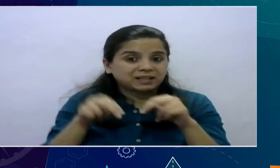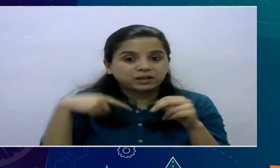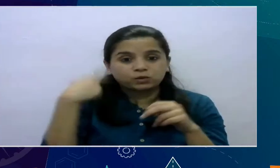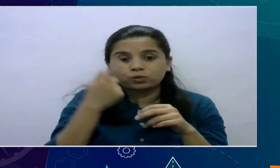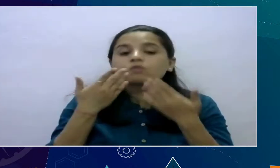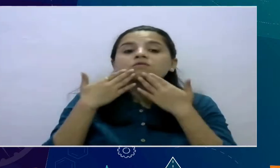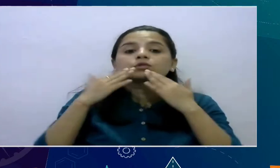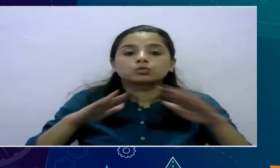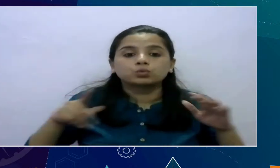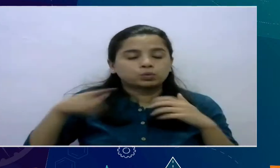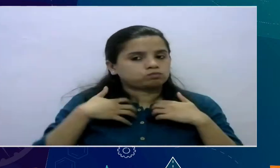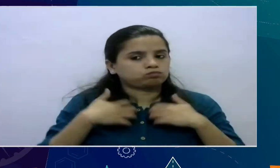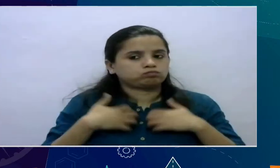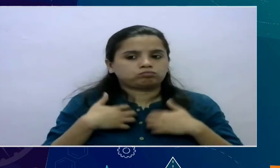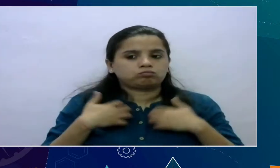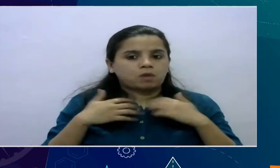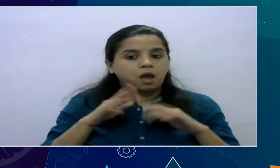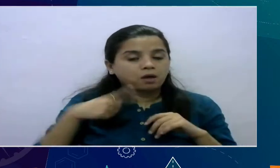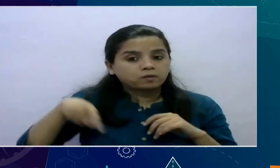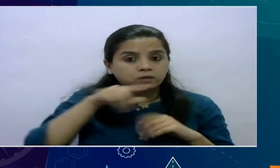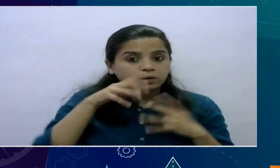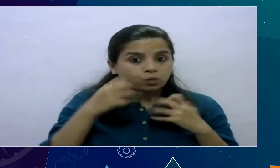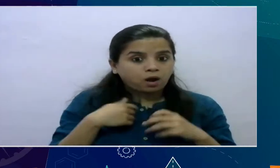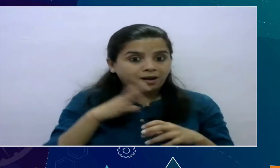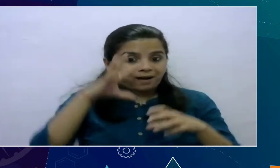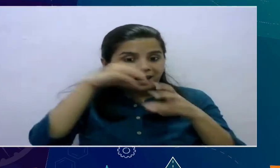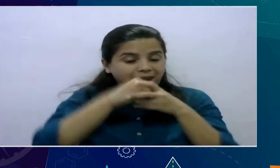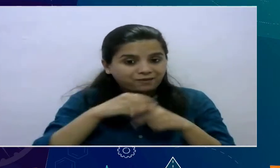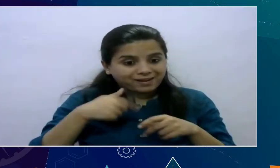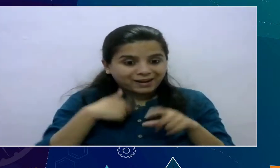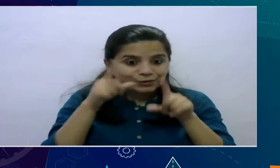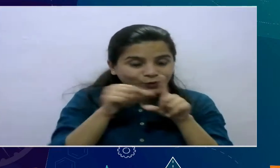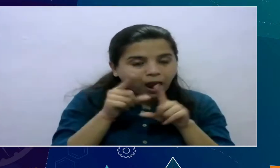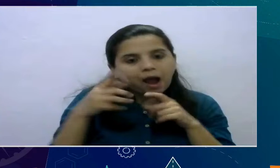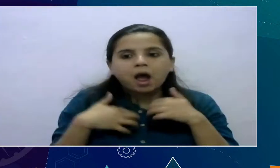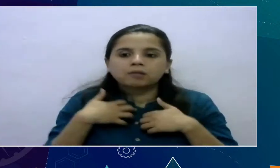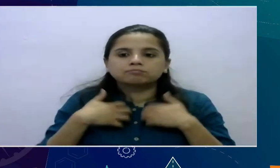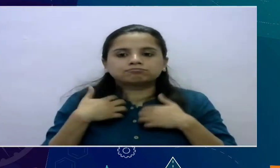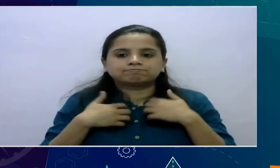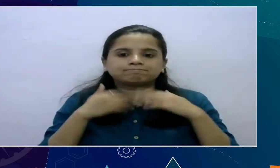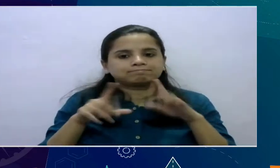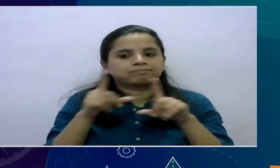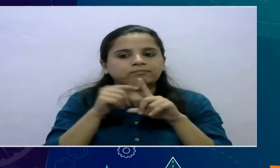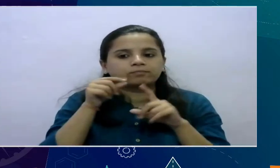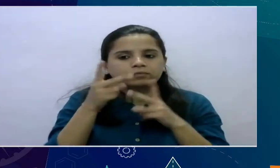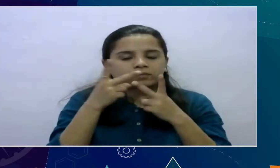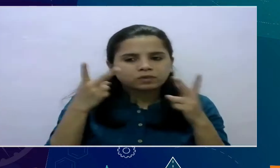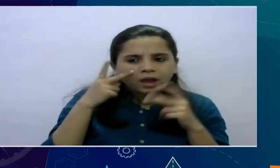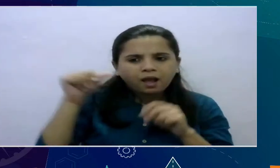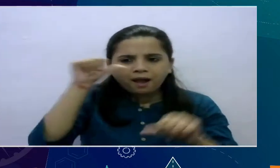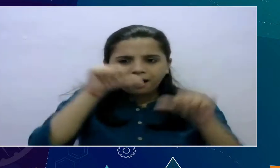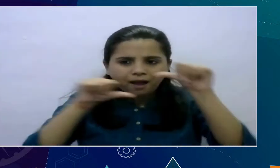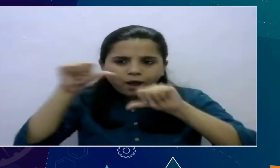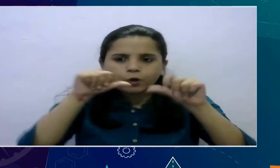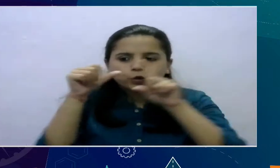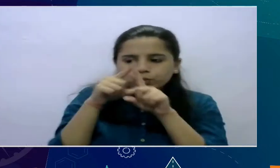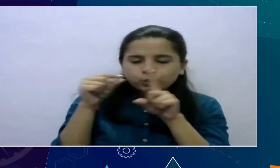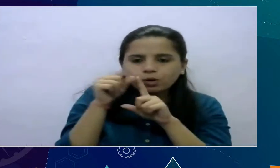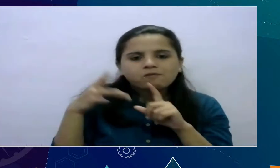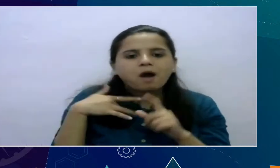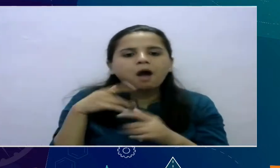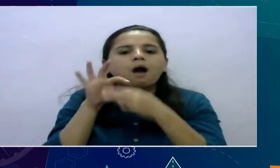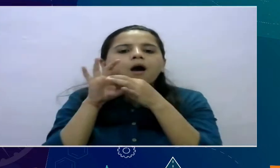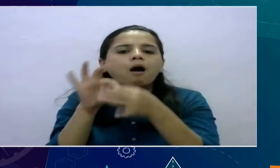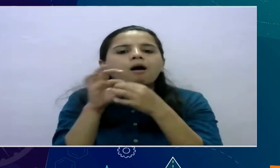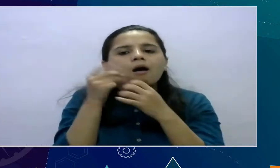interest, particularly in things where they are involved in such experimentation, when they are able to correlate with